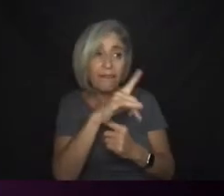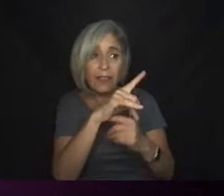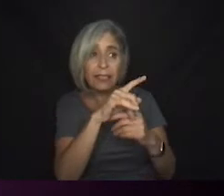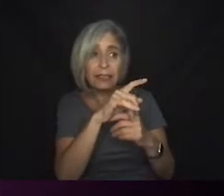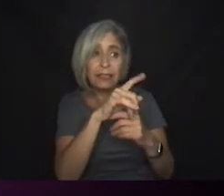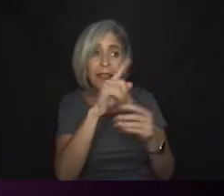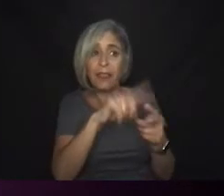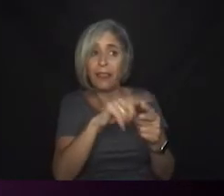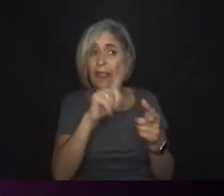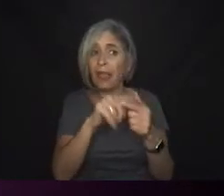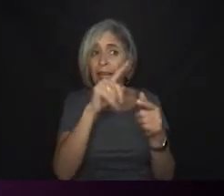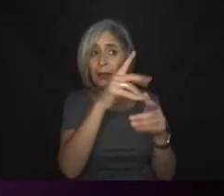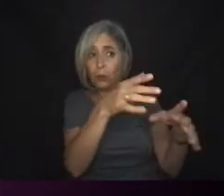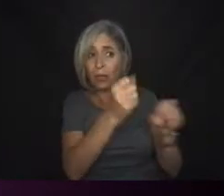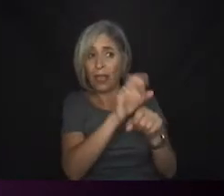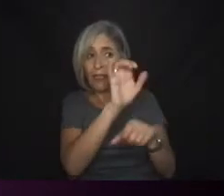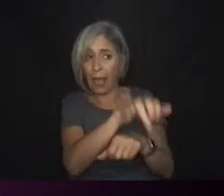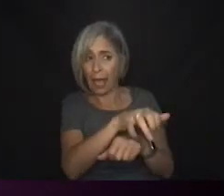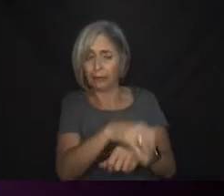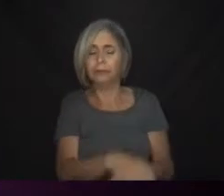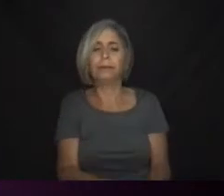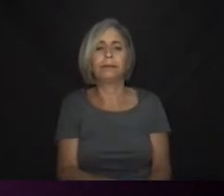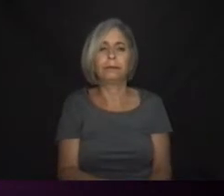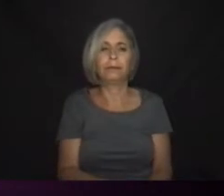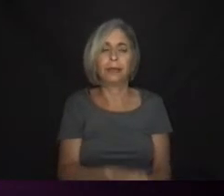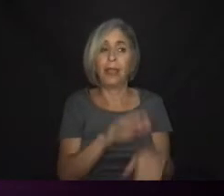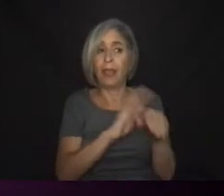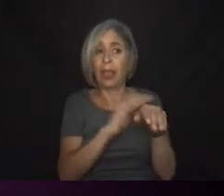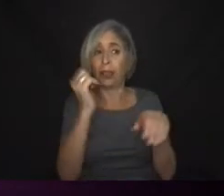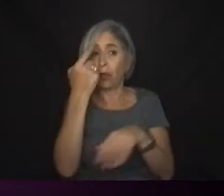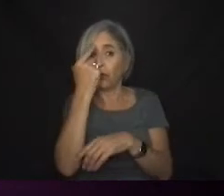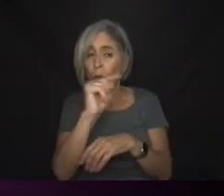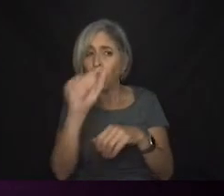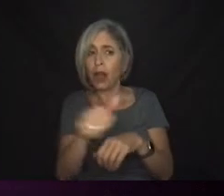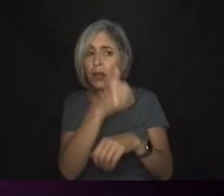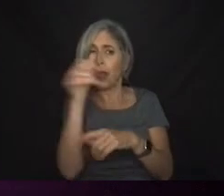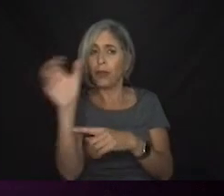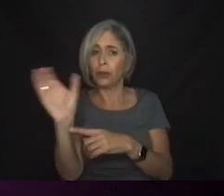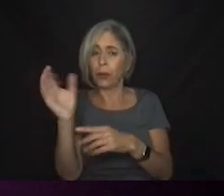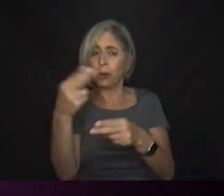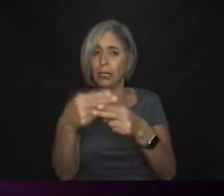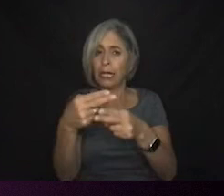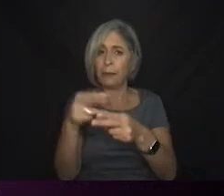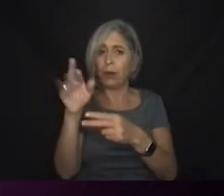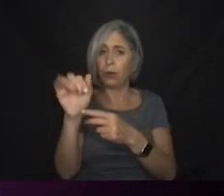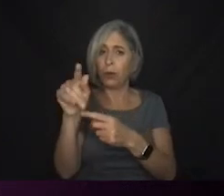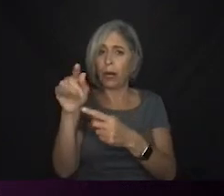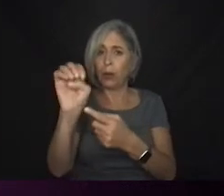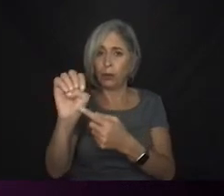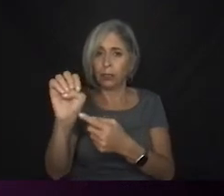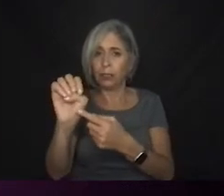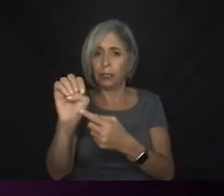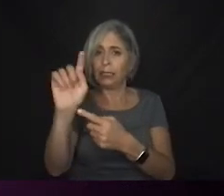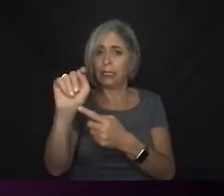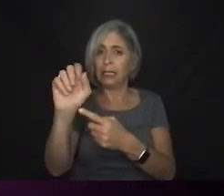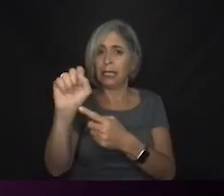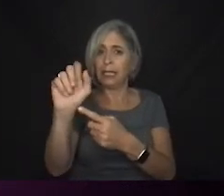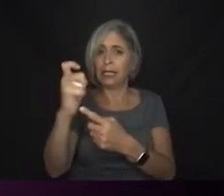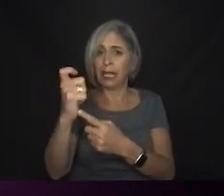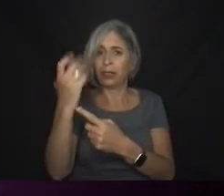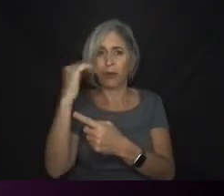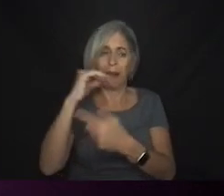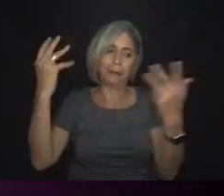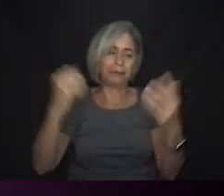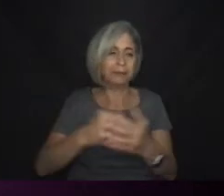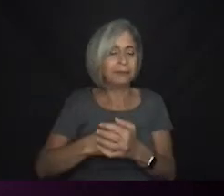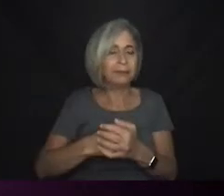these components, okay? That calls for another component called route.tsx, why not?